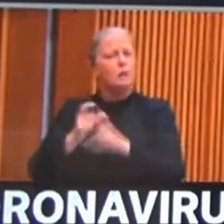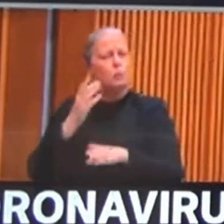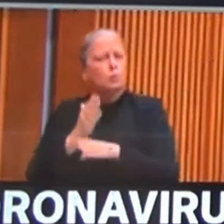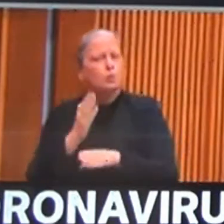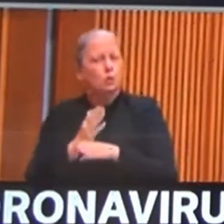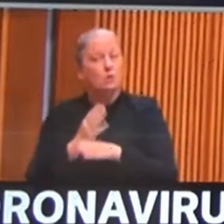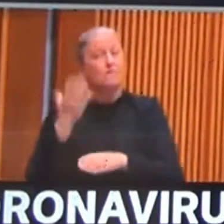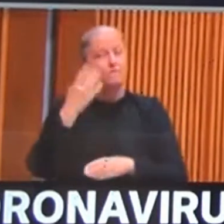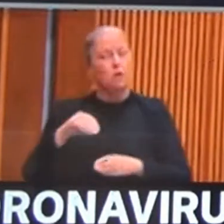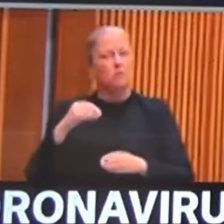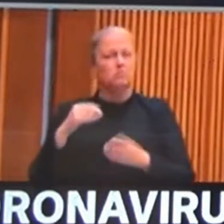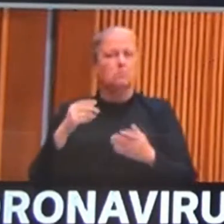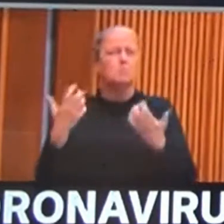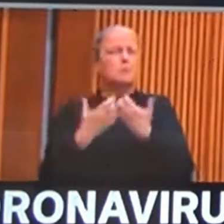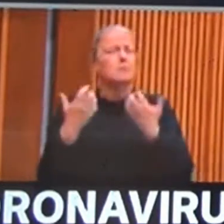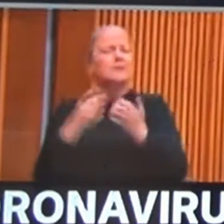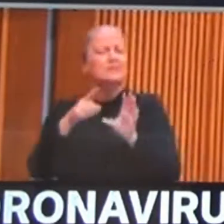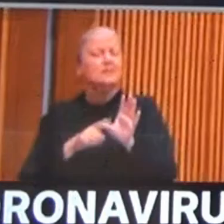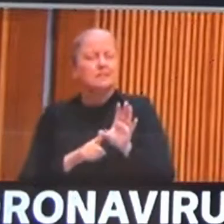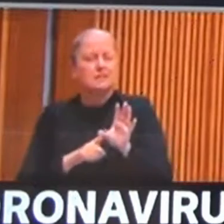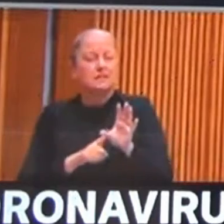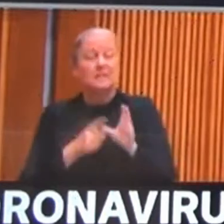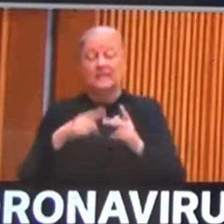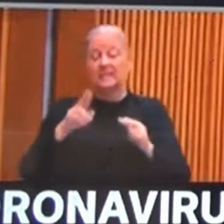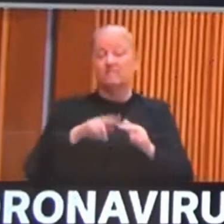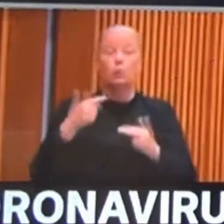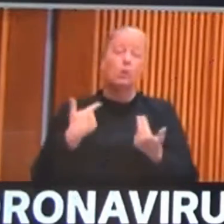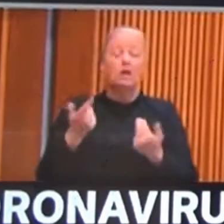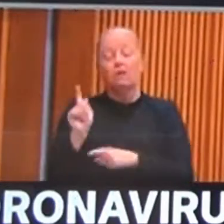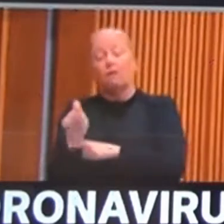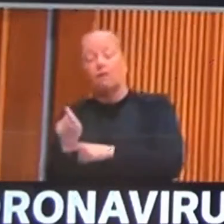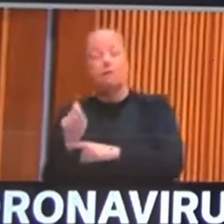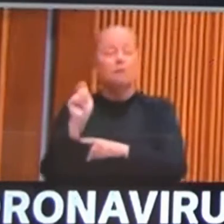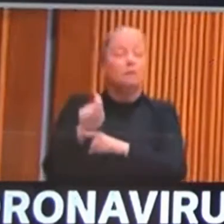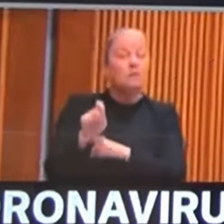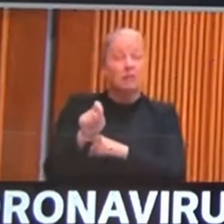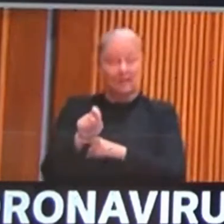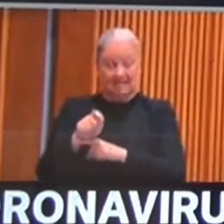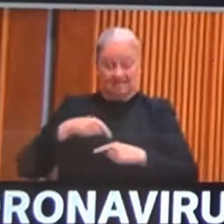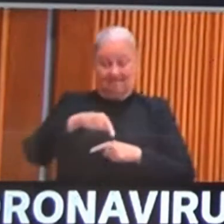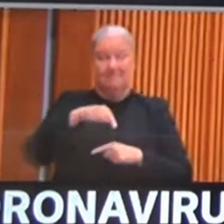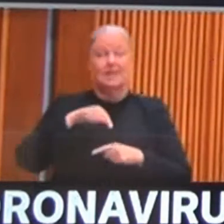years are at risk if we neglect our care during this most important of